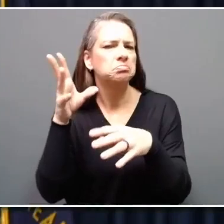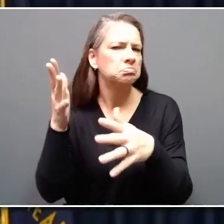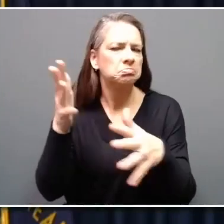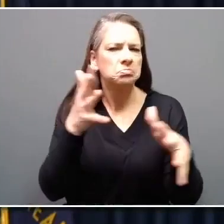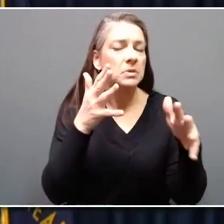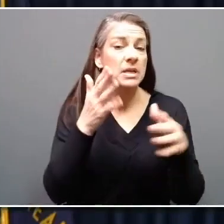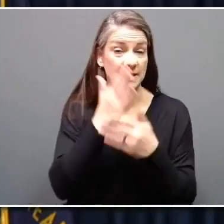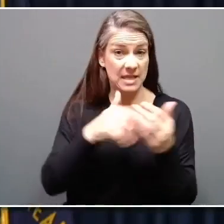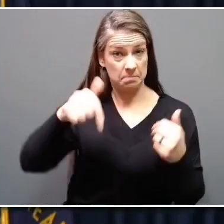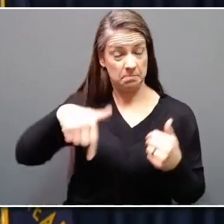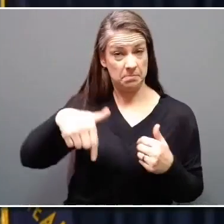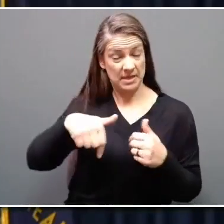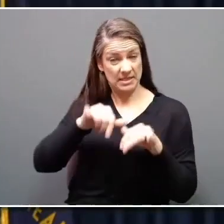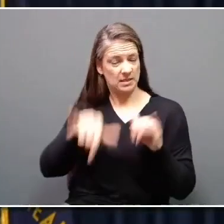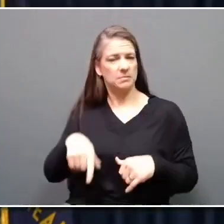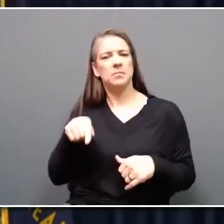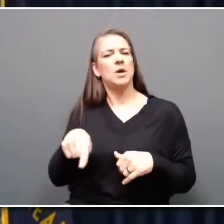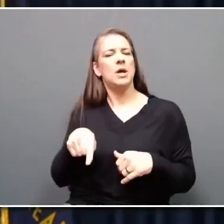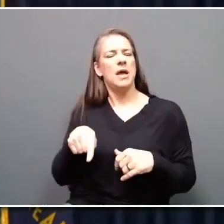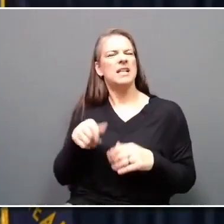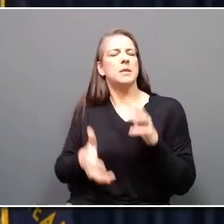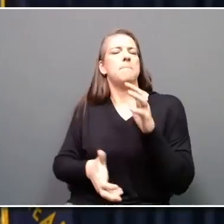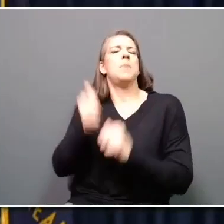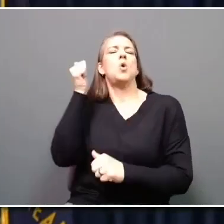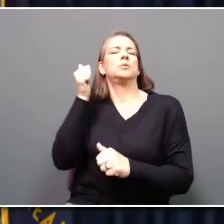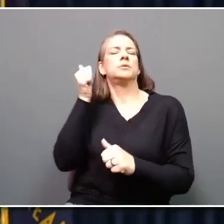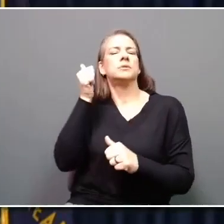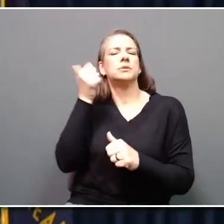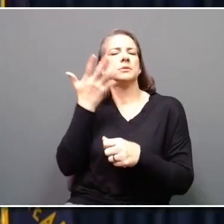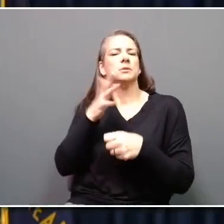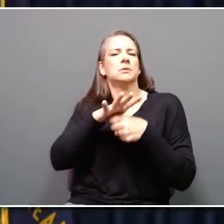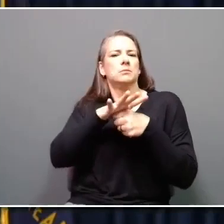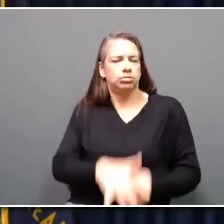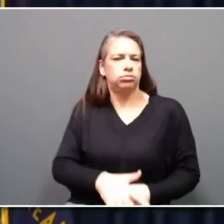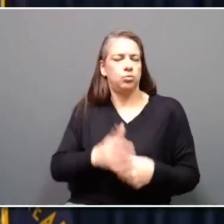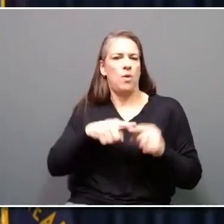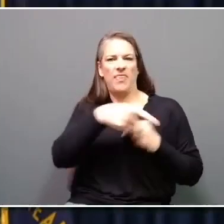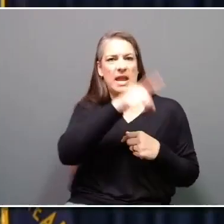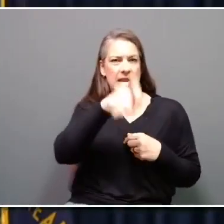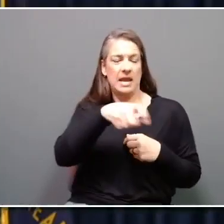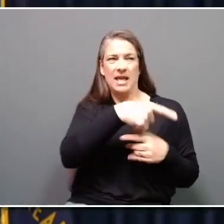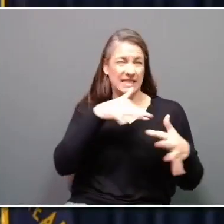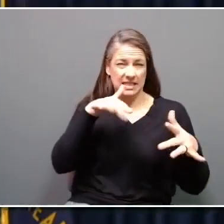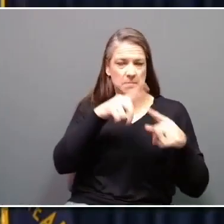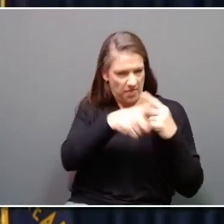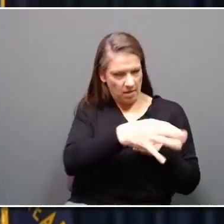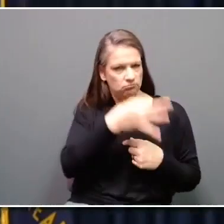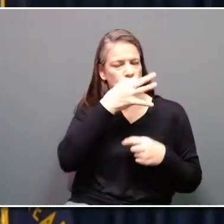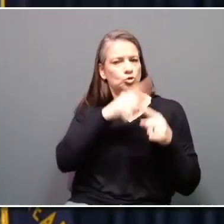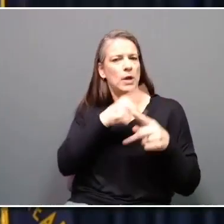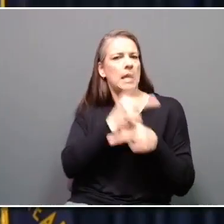systems, it is the most demand they have ever seen, and they are keeping up. Let me also say, though, when we look at energy